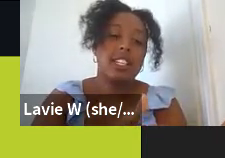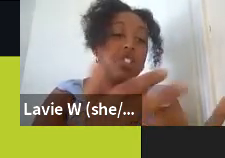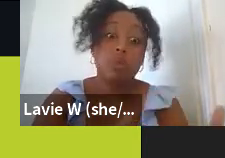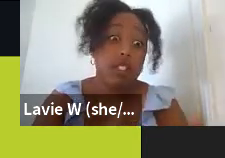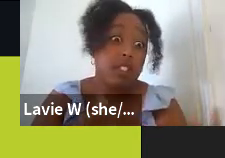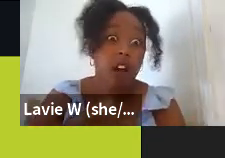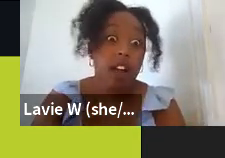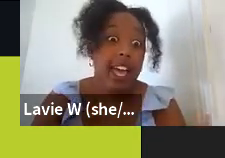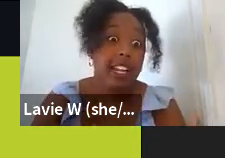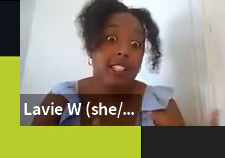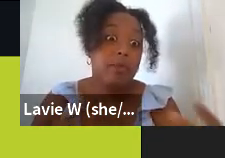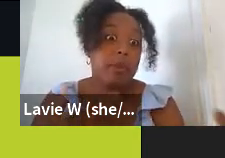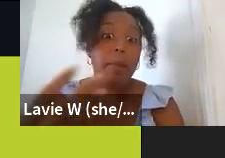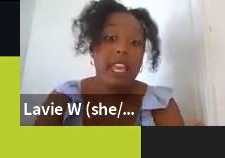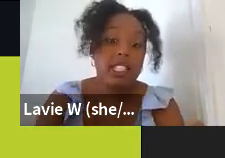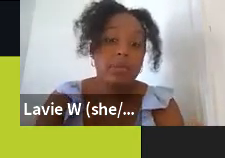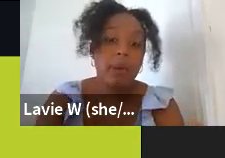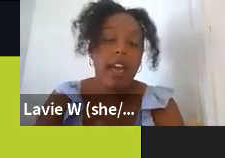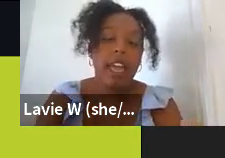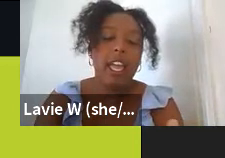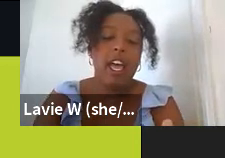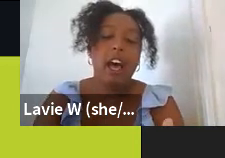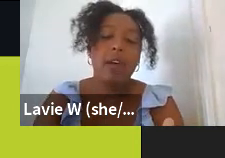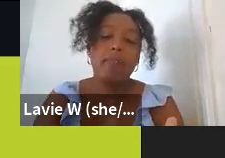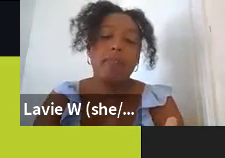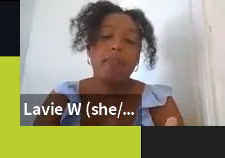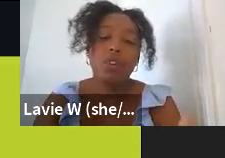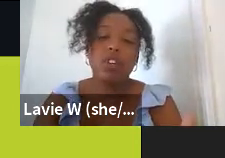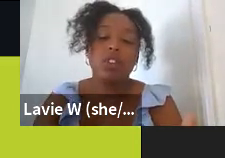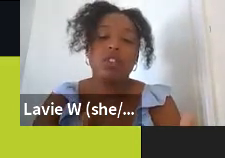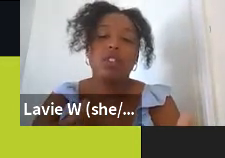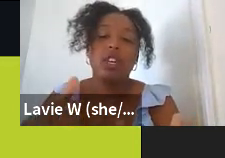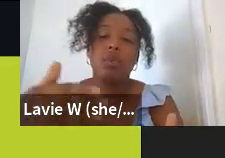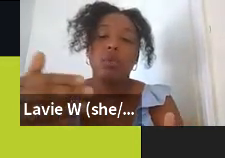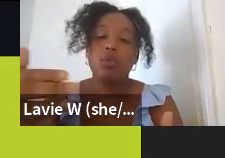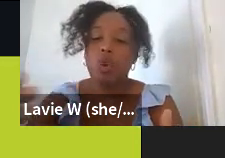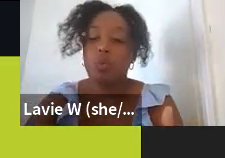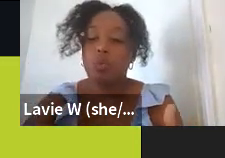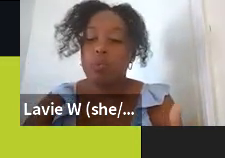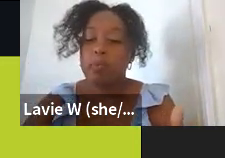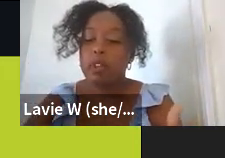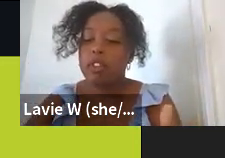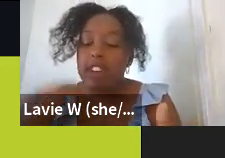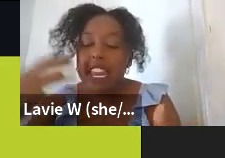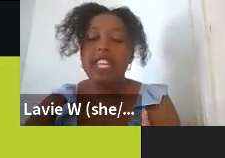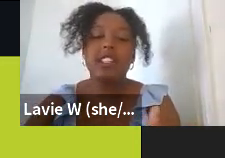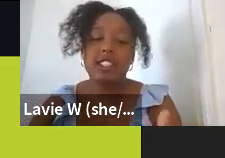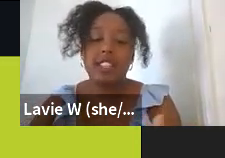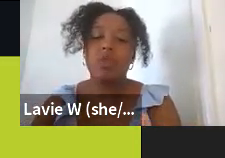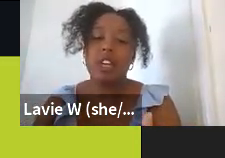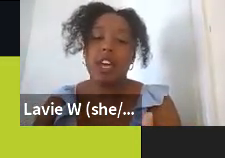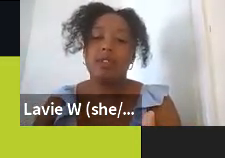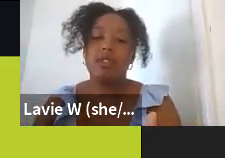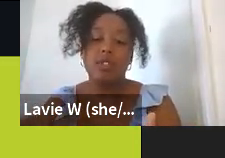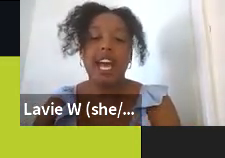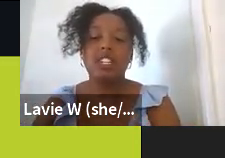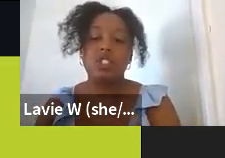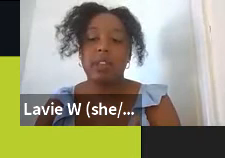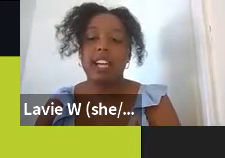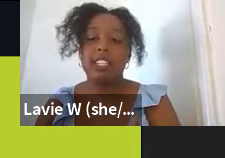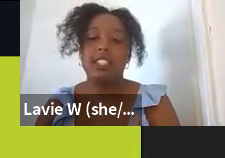as an instrument to gawk at and to be amazed by minstrels, you know, creating these stereotypes